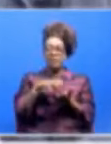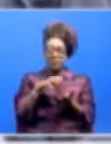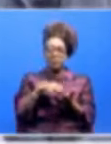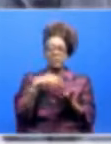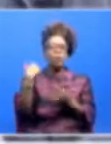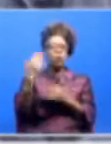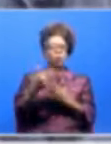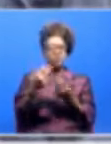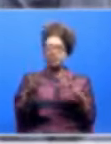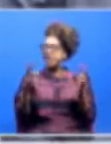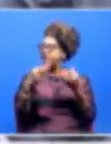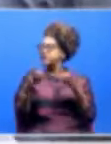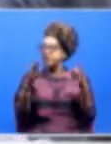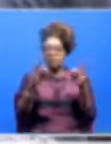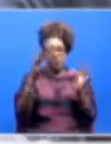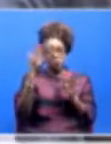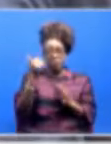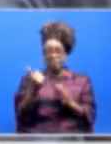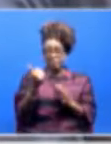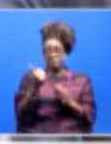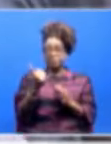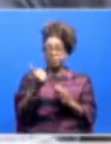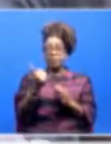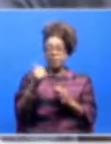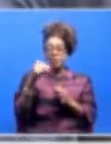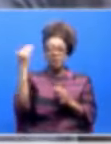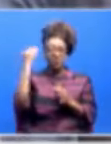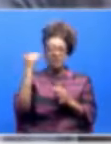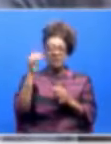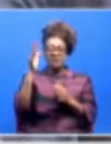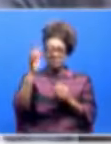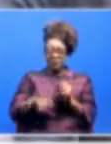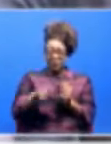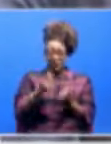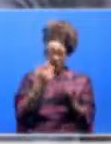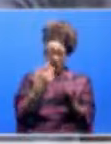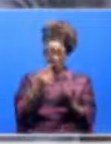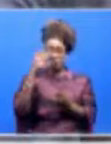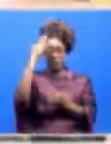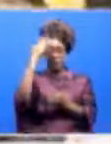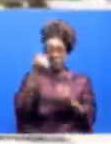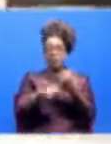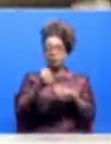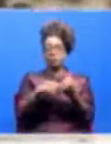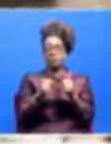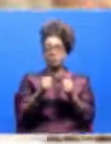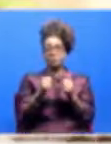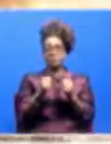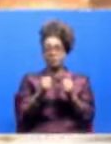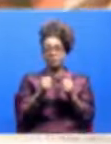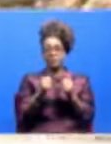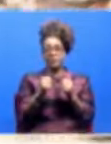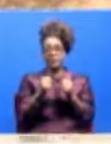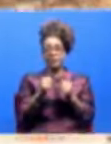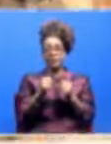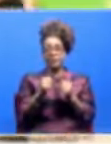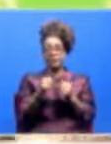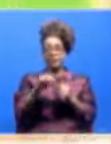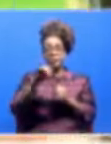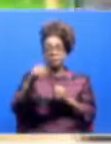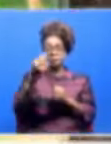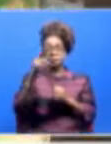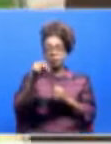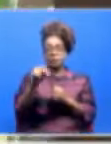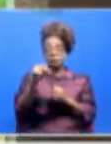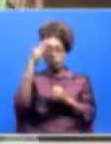na anakuwa anawachiliwa kila wakati, huyo hakimu achukuliwe hatua mara moja. The suspect John